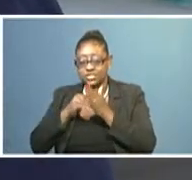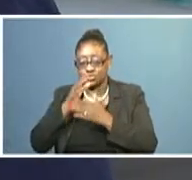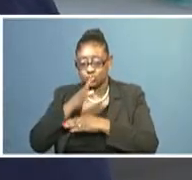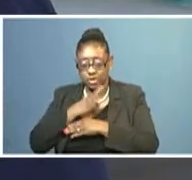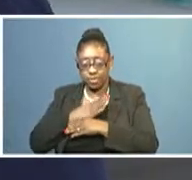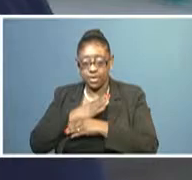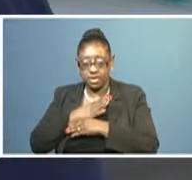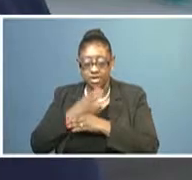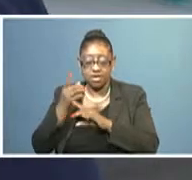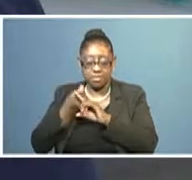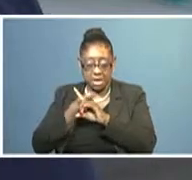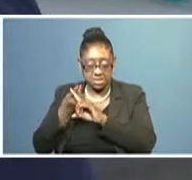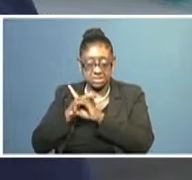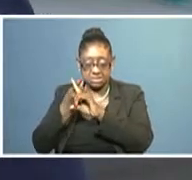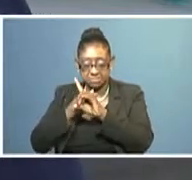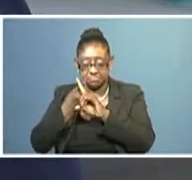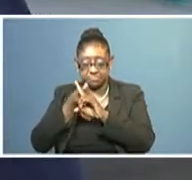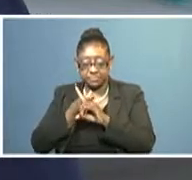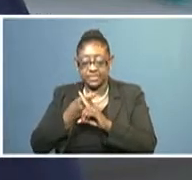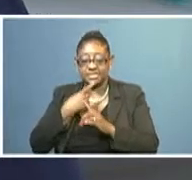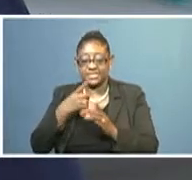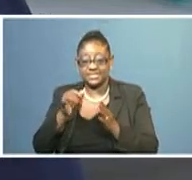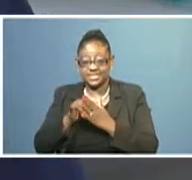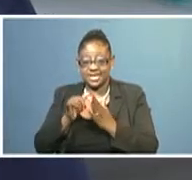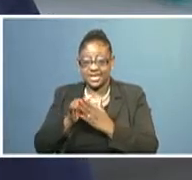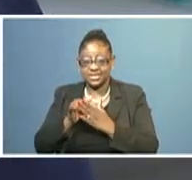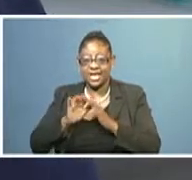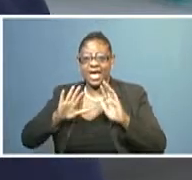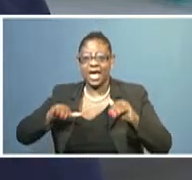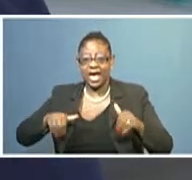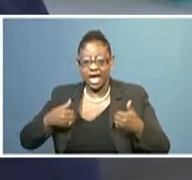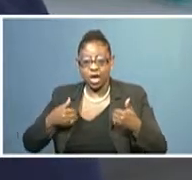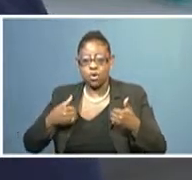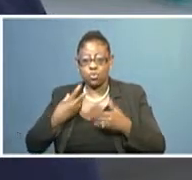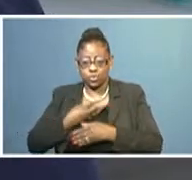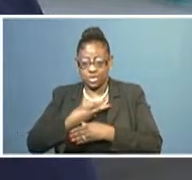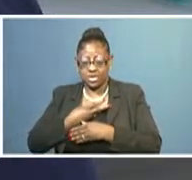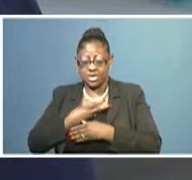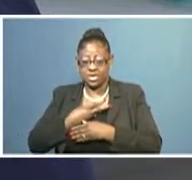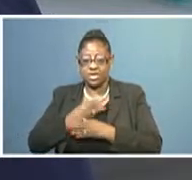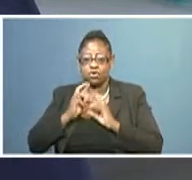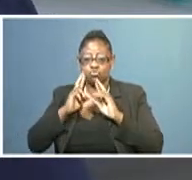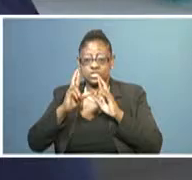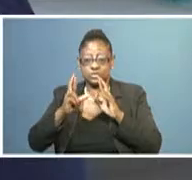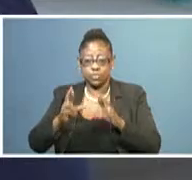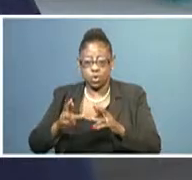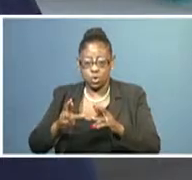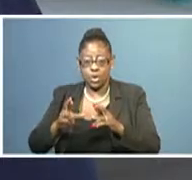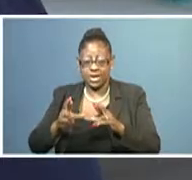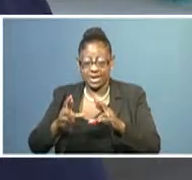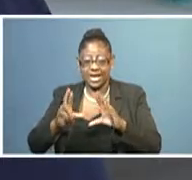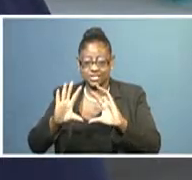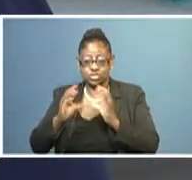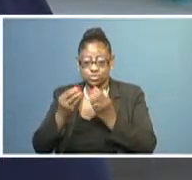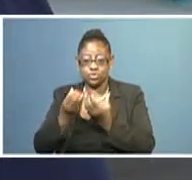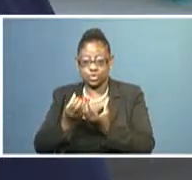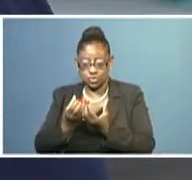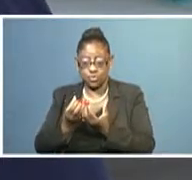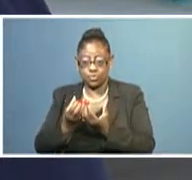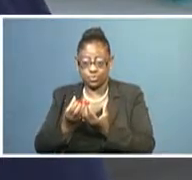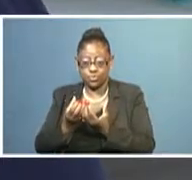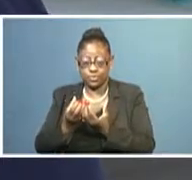over the course of months. And so the bigger concern should be, how do we effectively respond to this as a collective body?